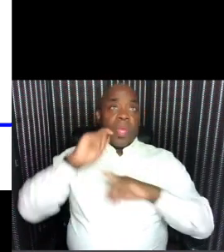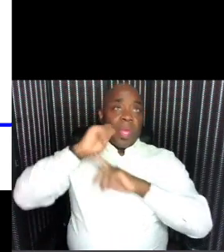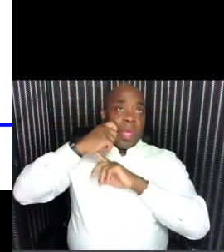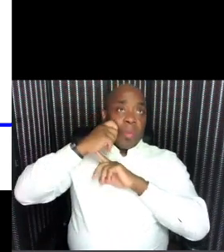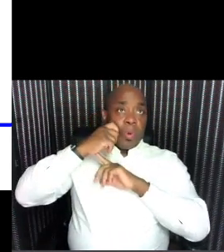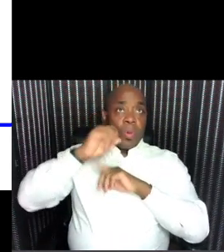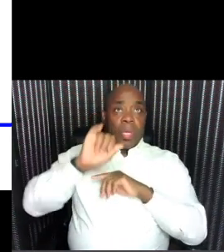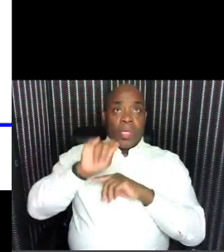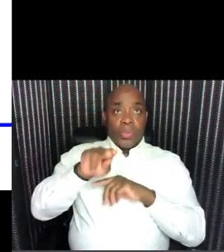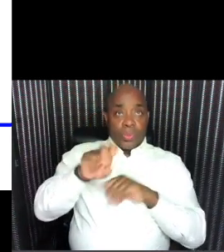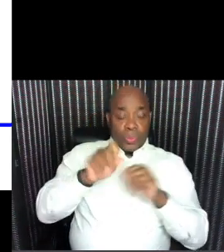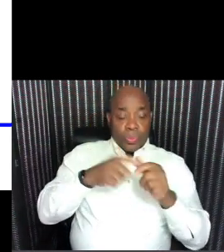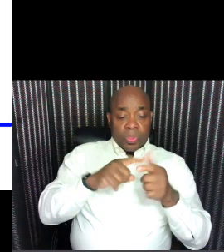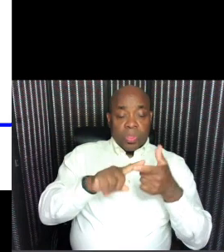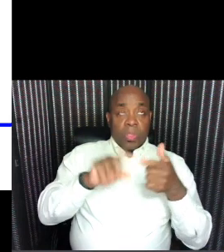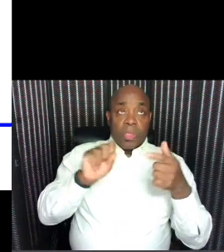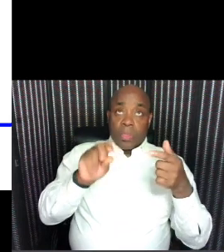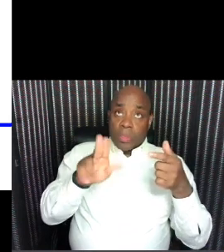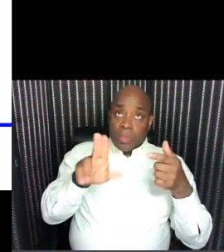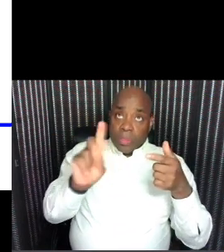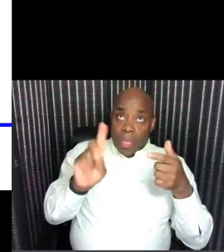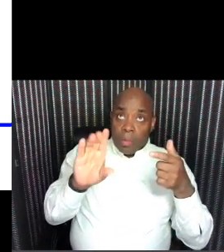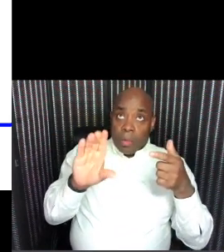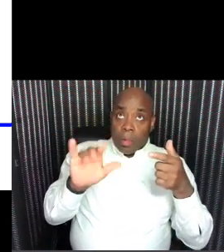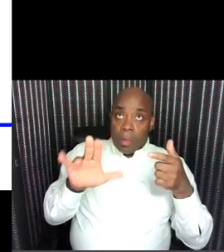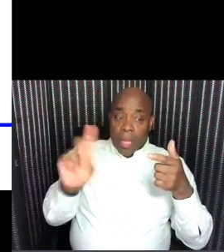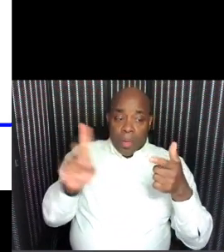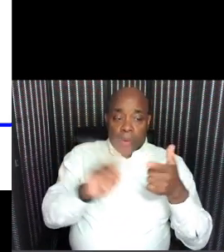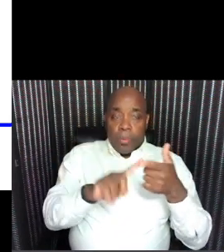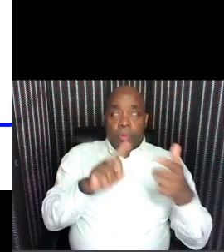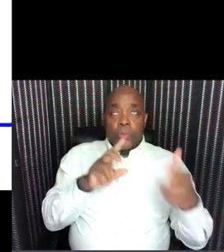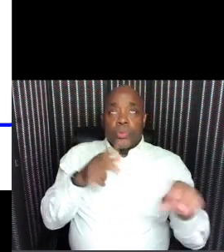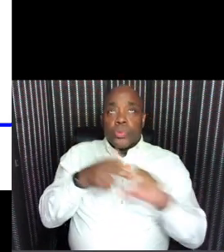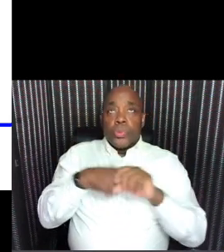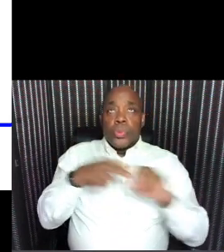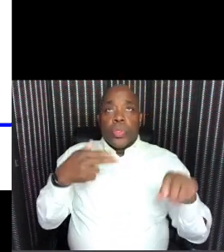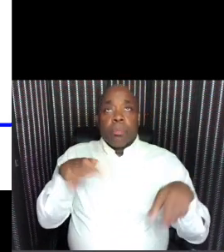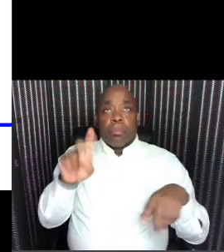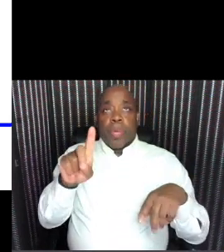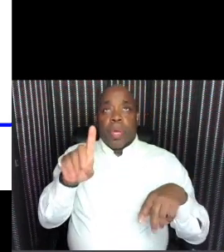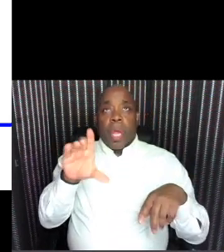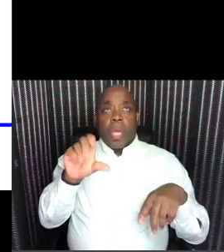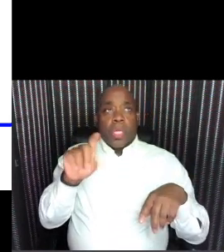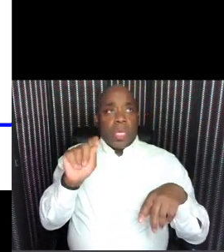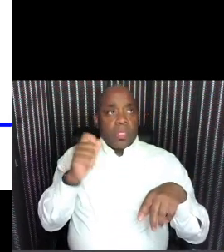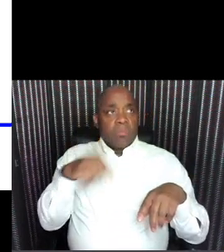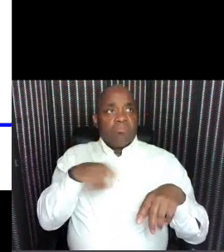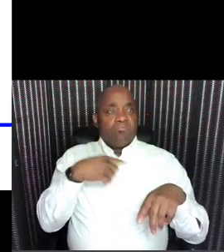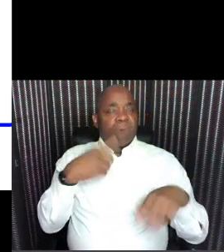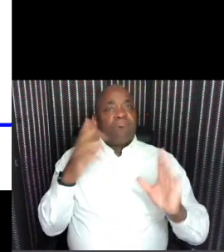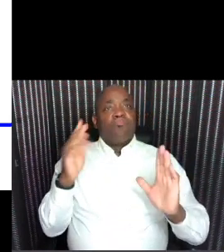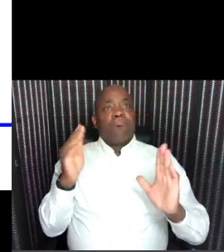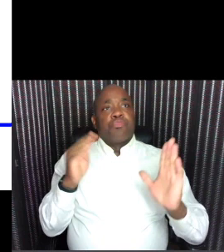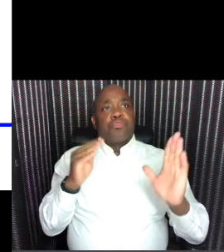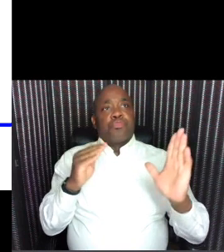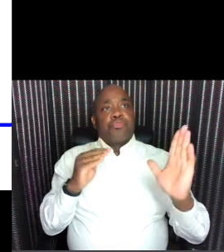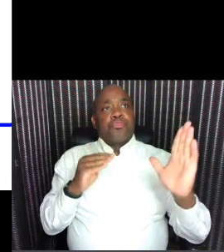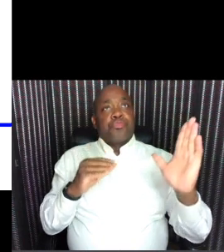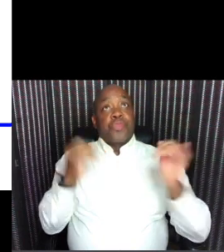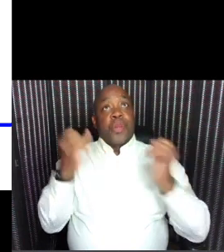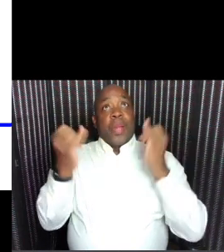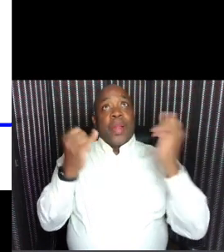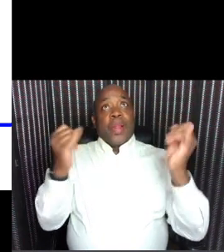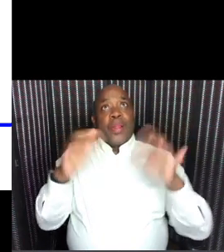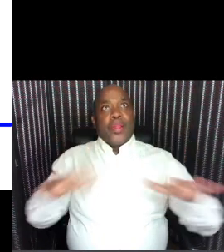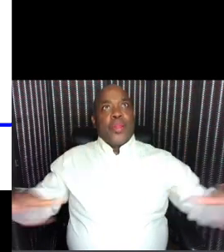find the podcast and see that we've able to document both a kind of ideological landscape where people talk about what Eatonville represents